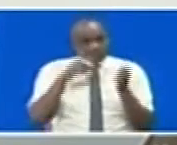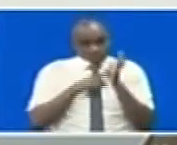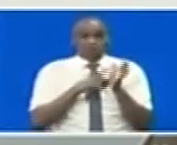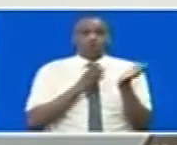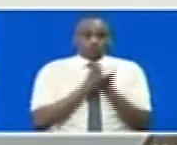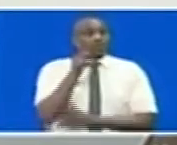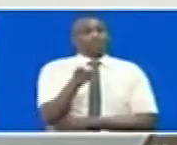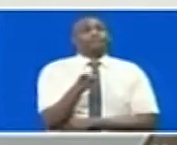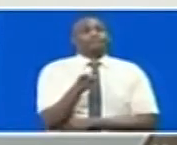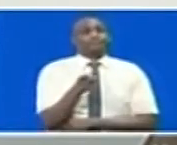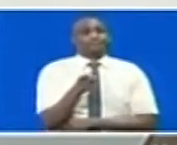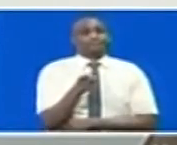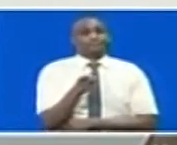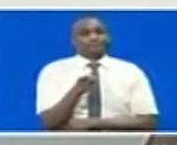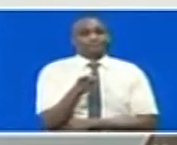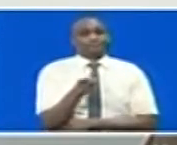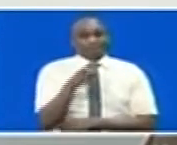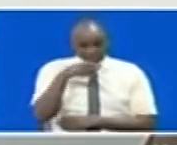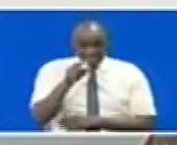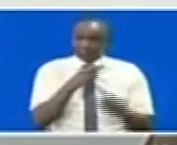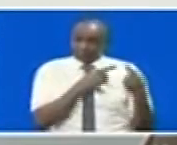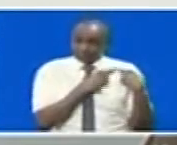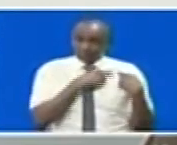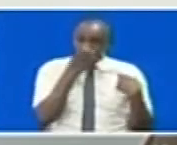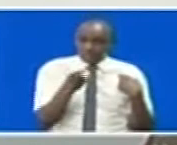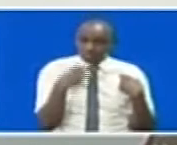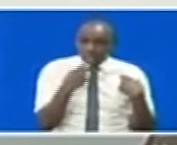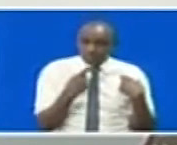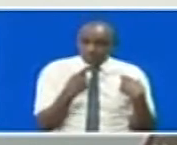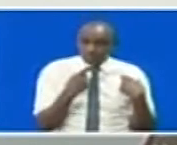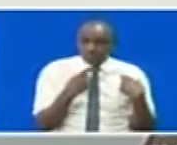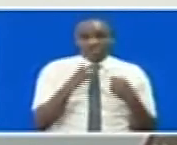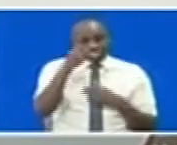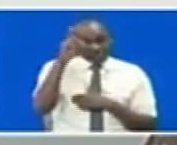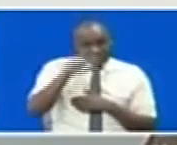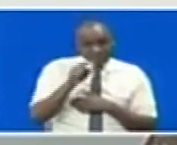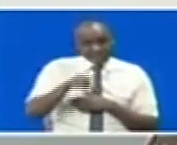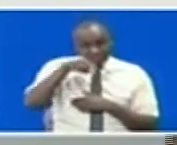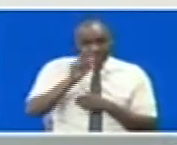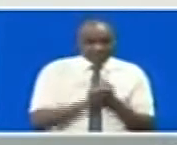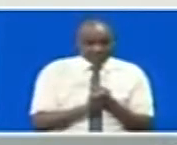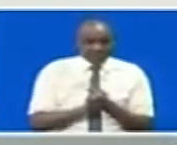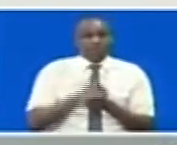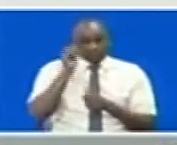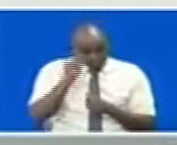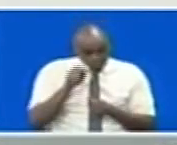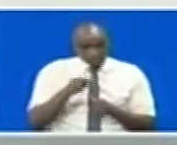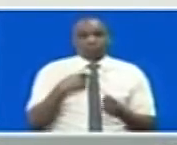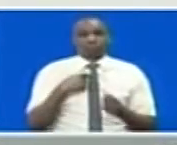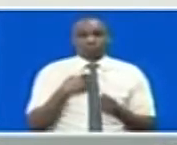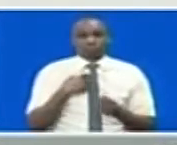it is again the sole duty of the director of public prosecution to prefer